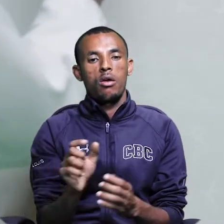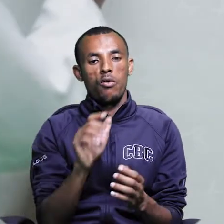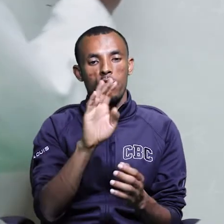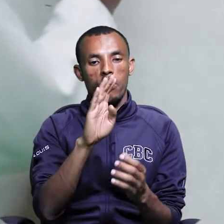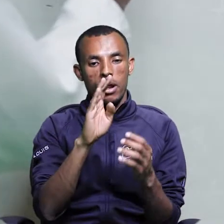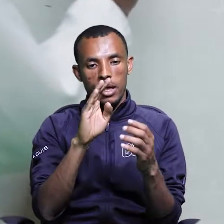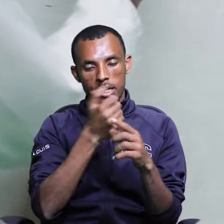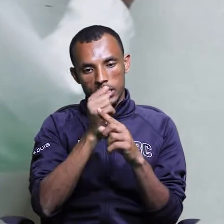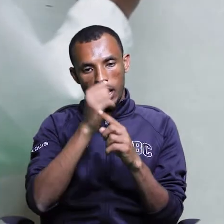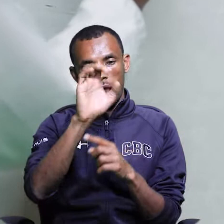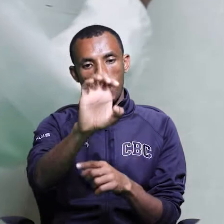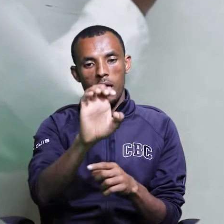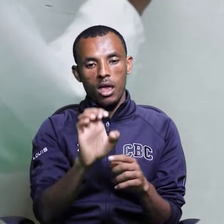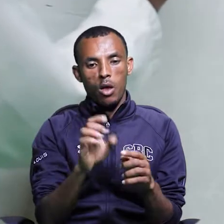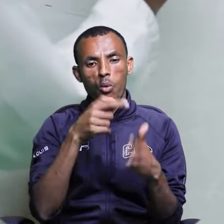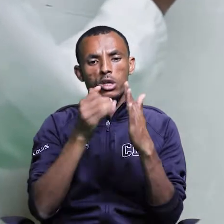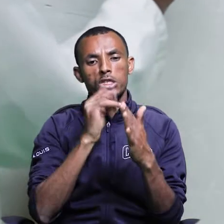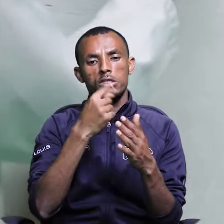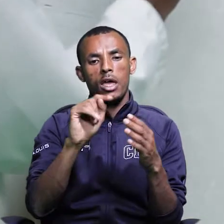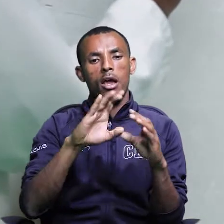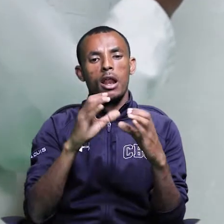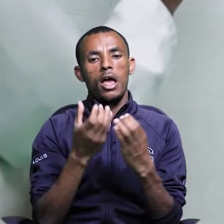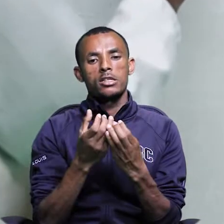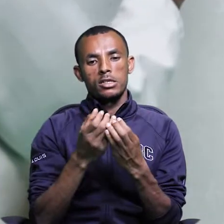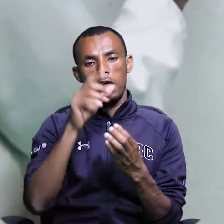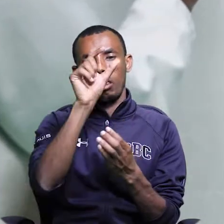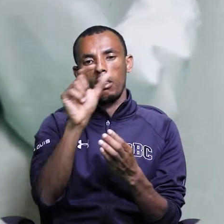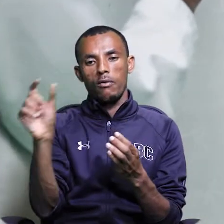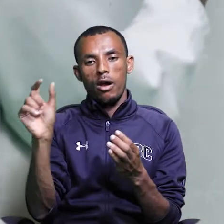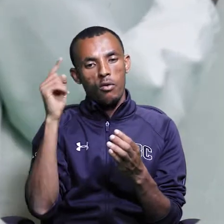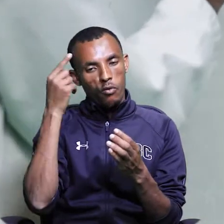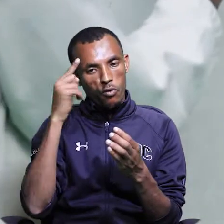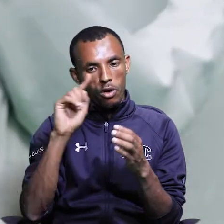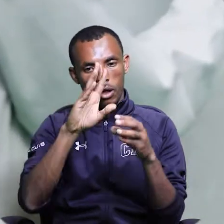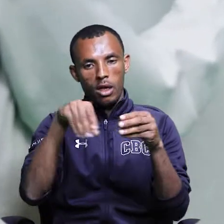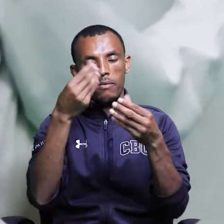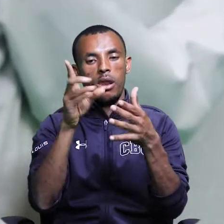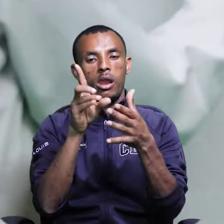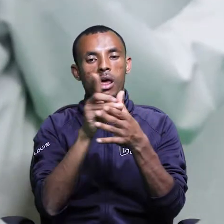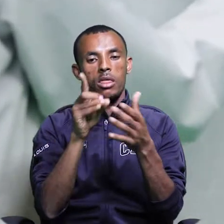E, what is the class interval for this given data?